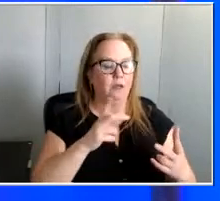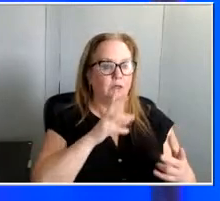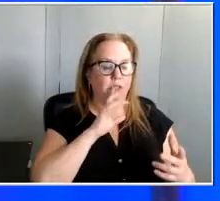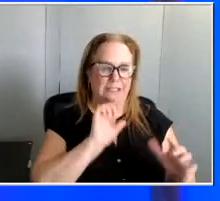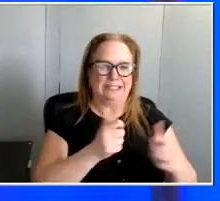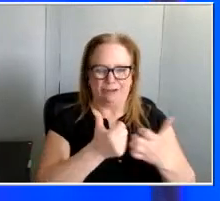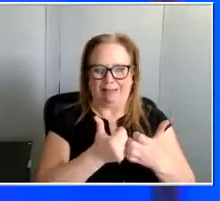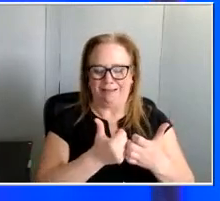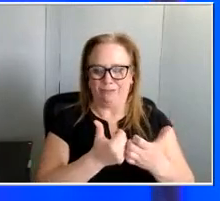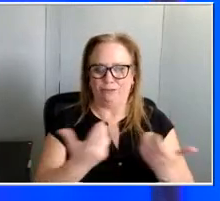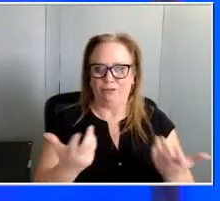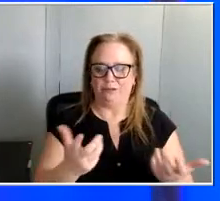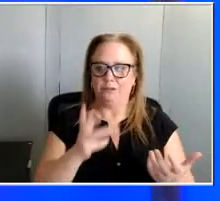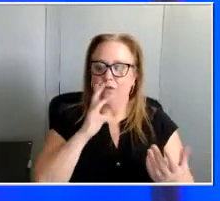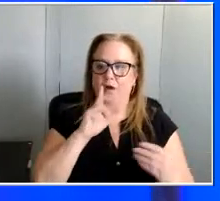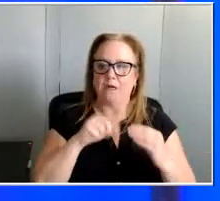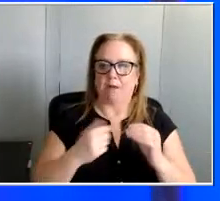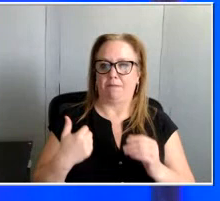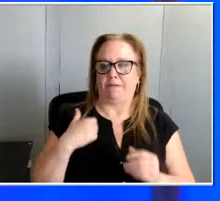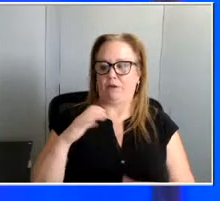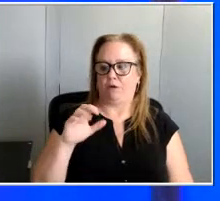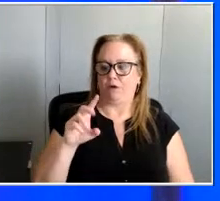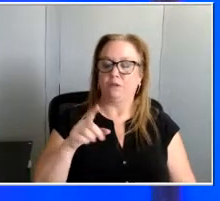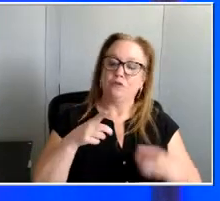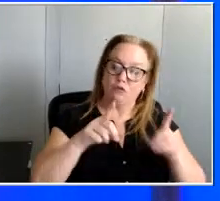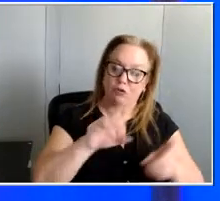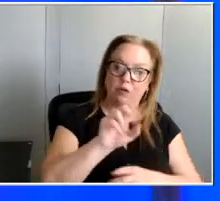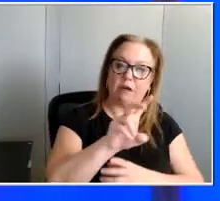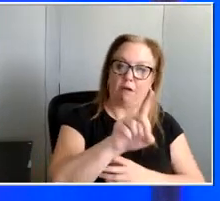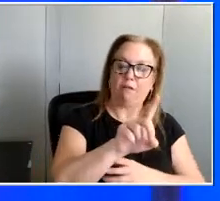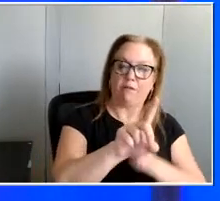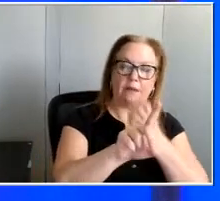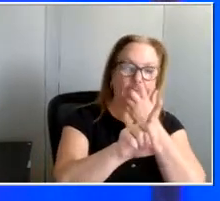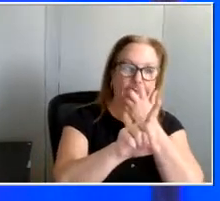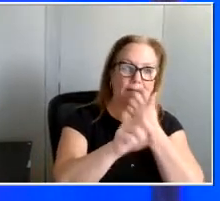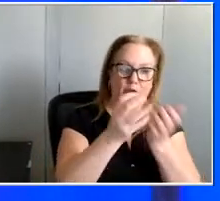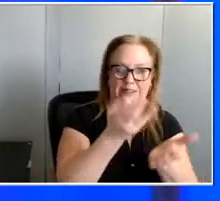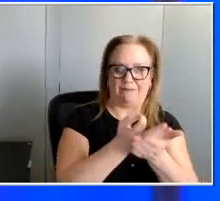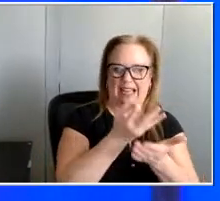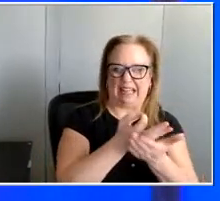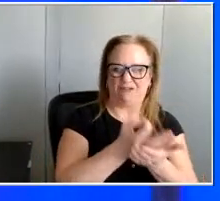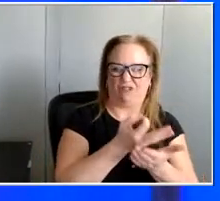before, coming out of COVID, during COVID there were some financial